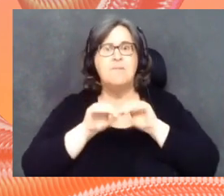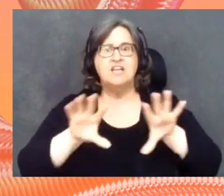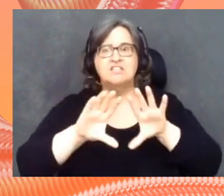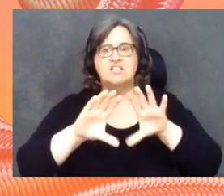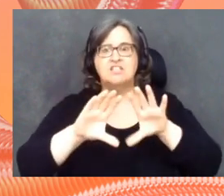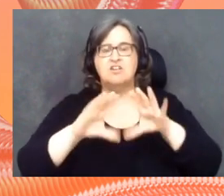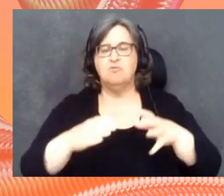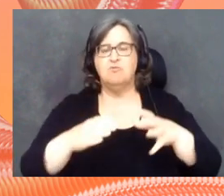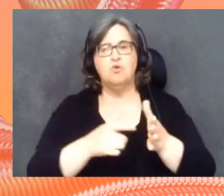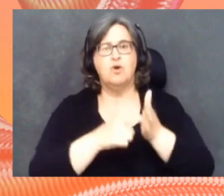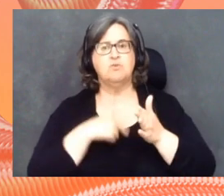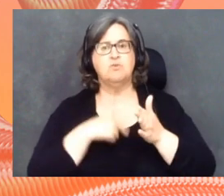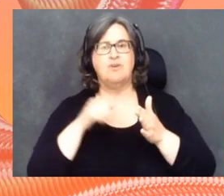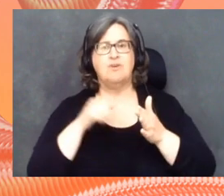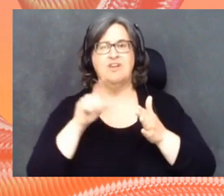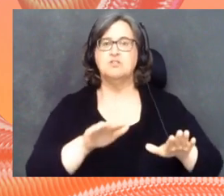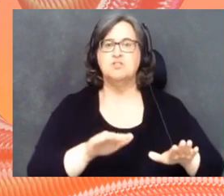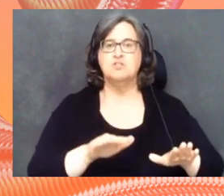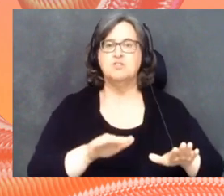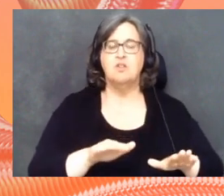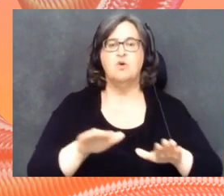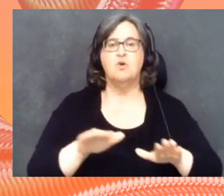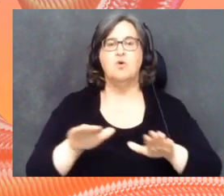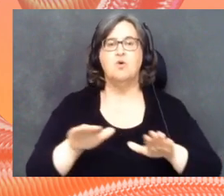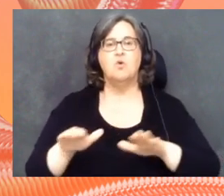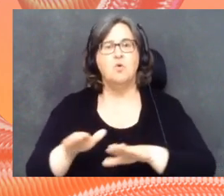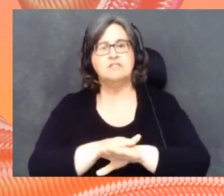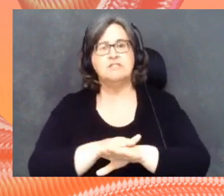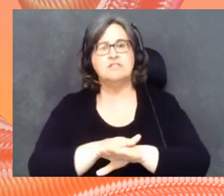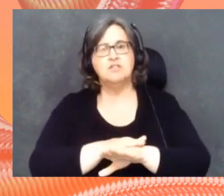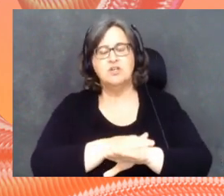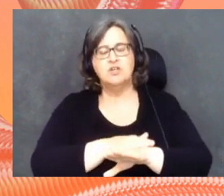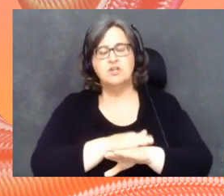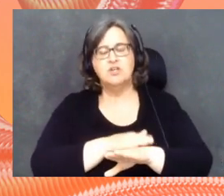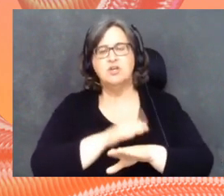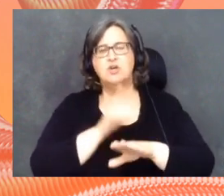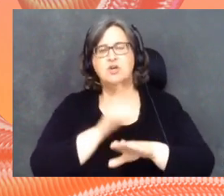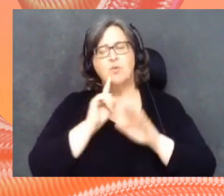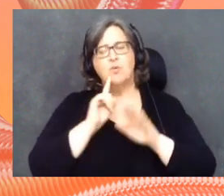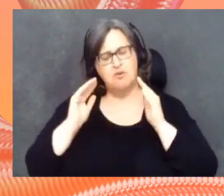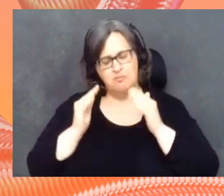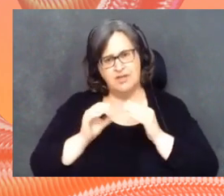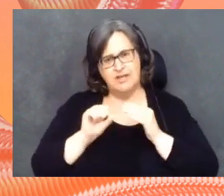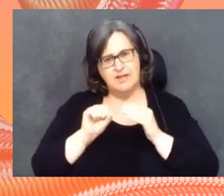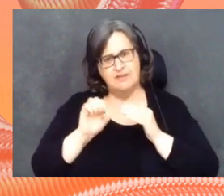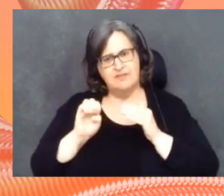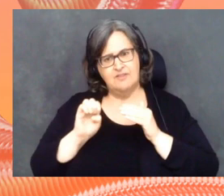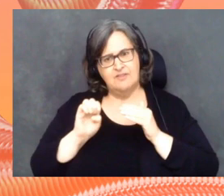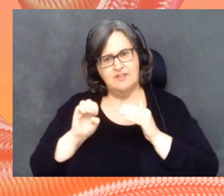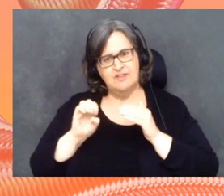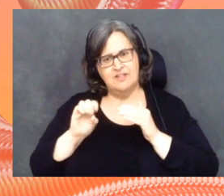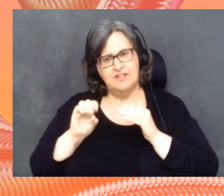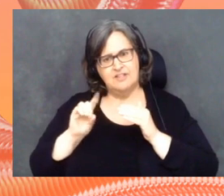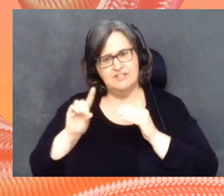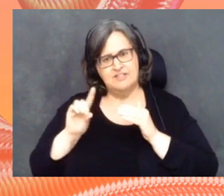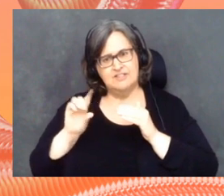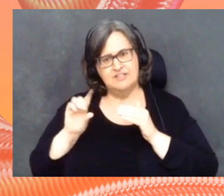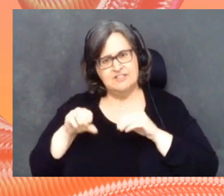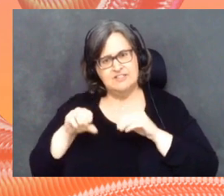we slow down and go inside and pay attention to the seeds that we're growing and to the stories that we're